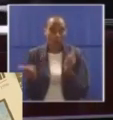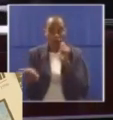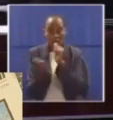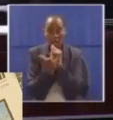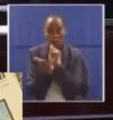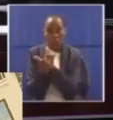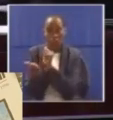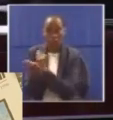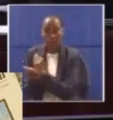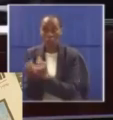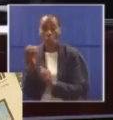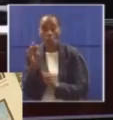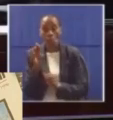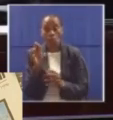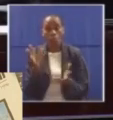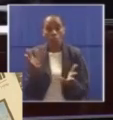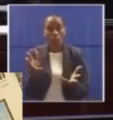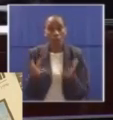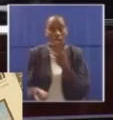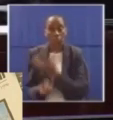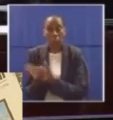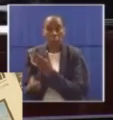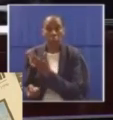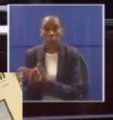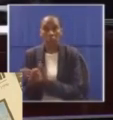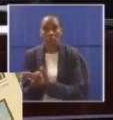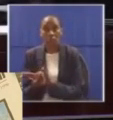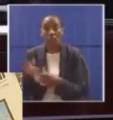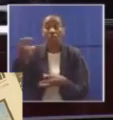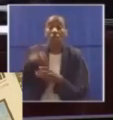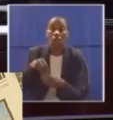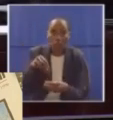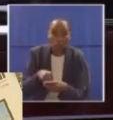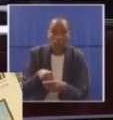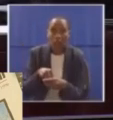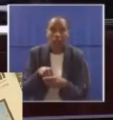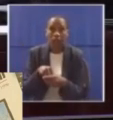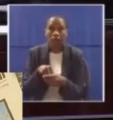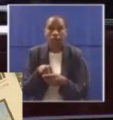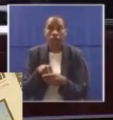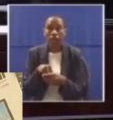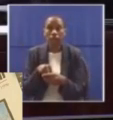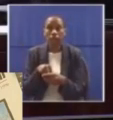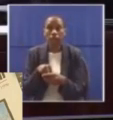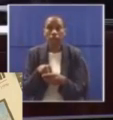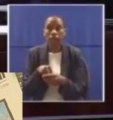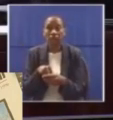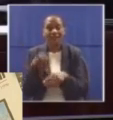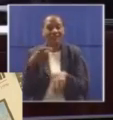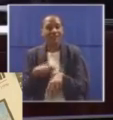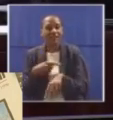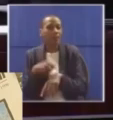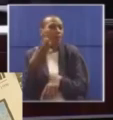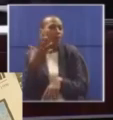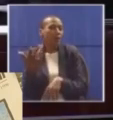arrests and convictions that we have had, even with another moment when we